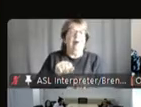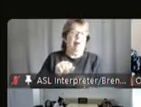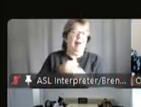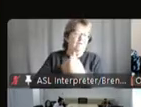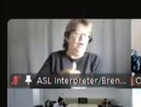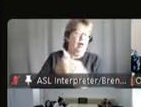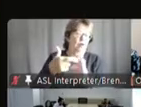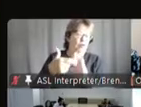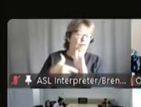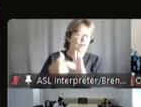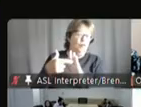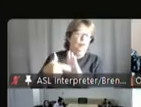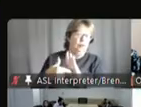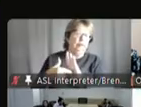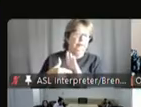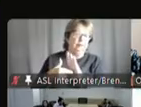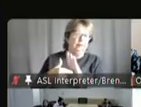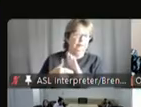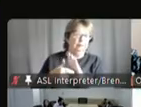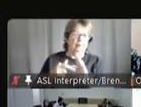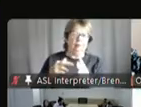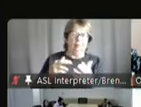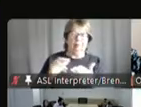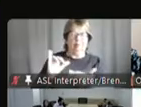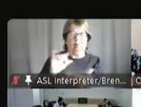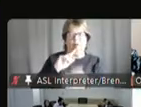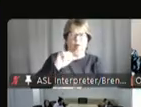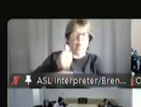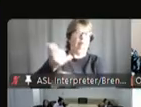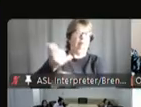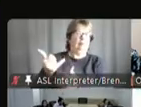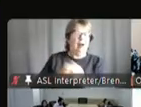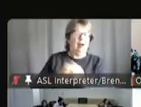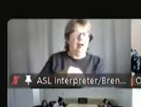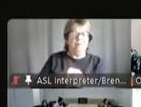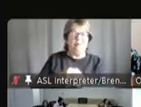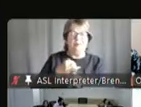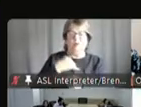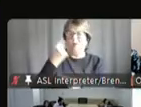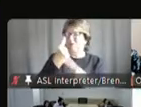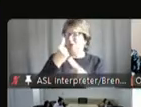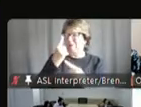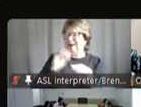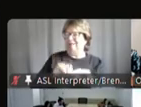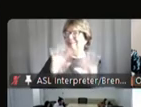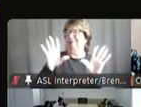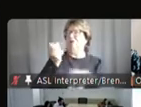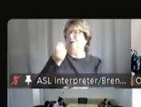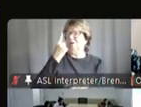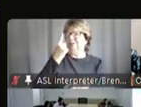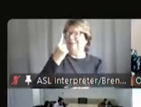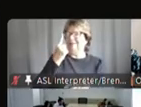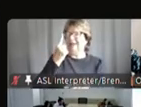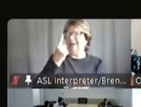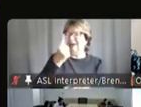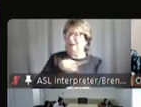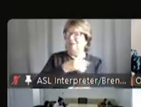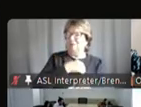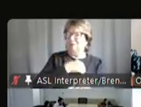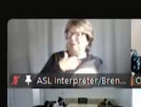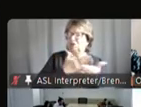they are existing. We're wondering, I am wondering about a clear understanding of the members' rights, responsibilities, and